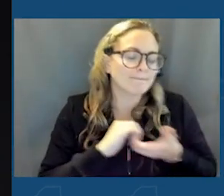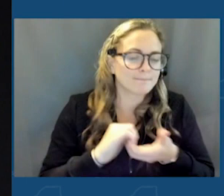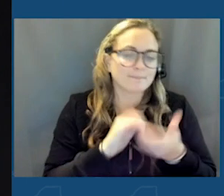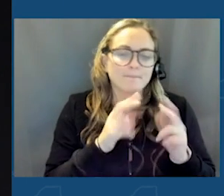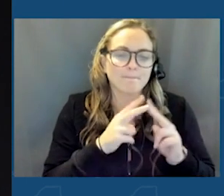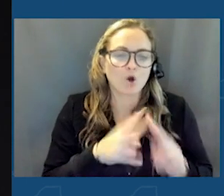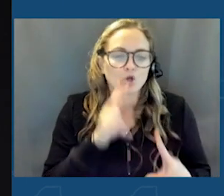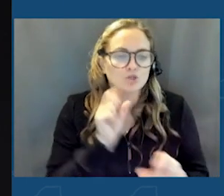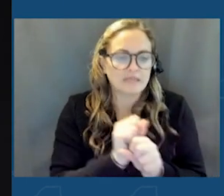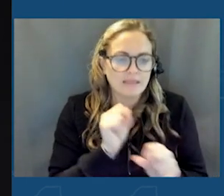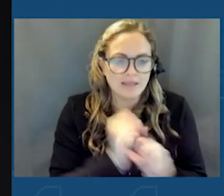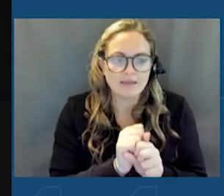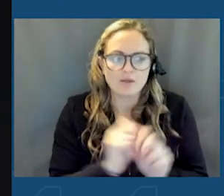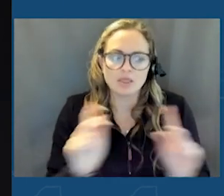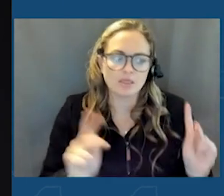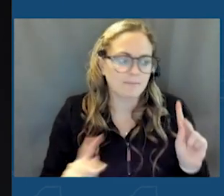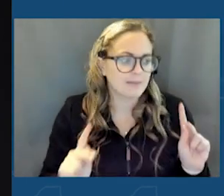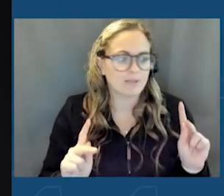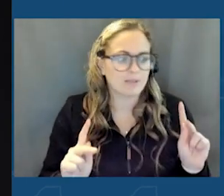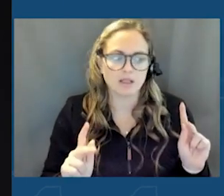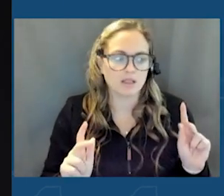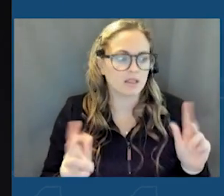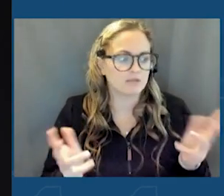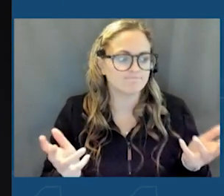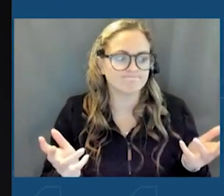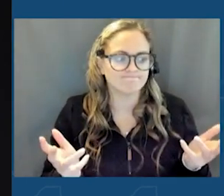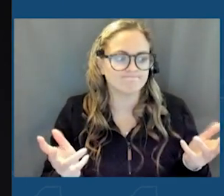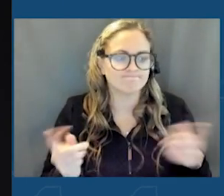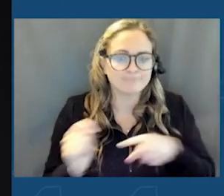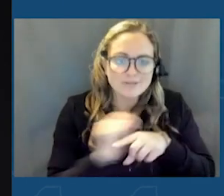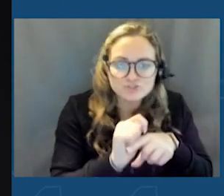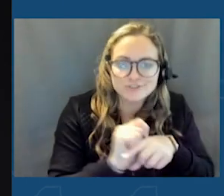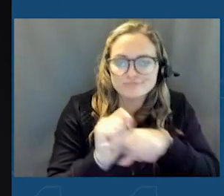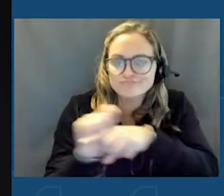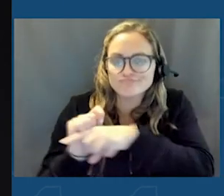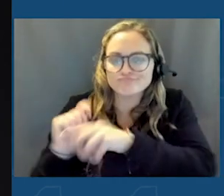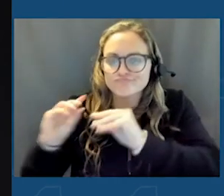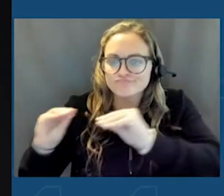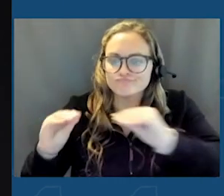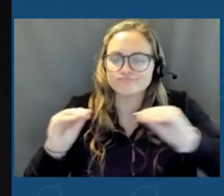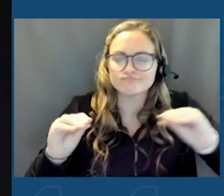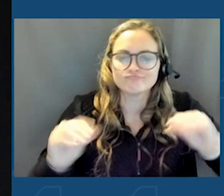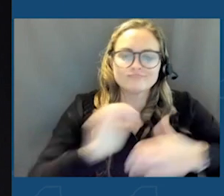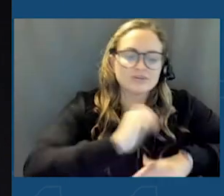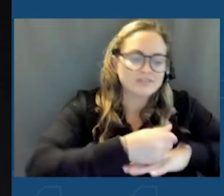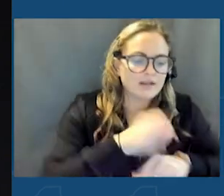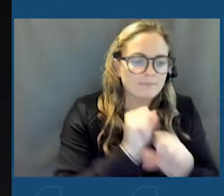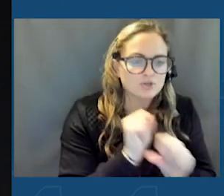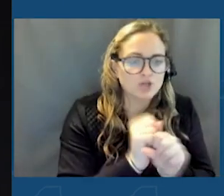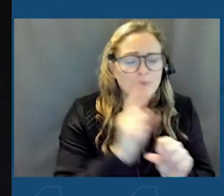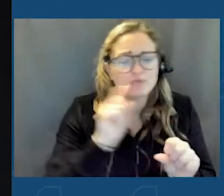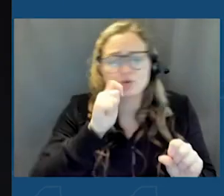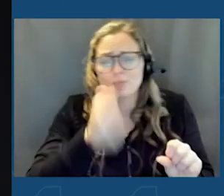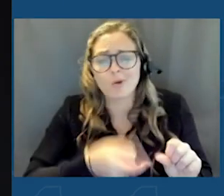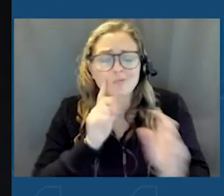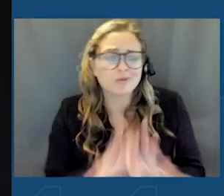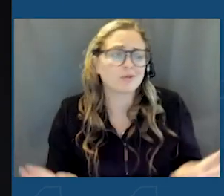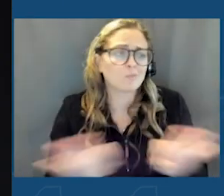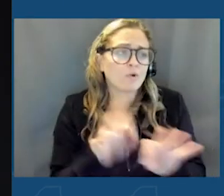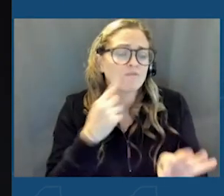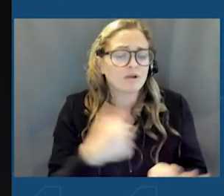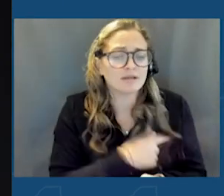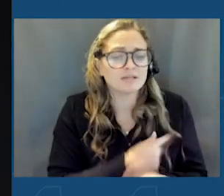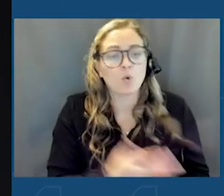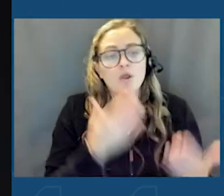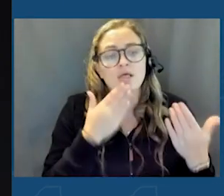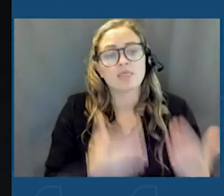labor. I mean, these are the people who just train the individuals who are creating the jobs of tomorrow that are so important for us. And I want to thank